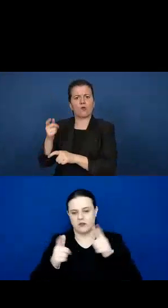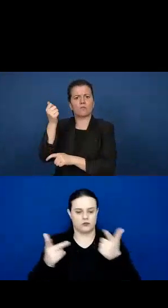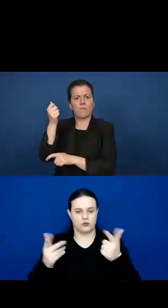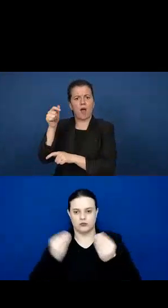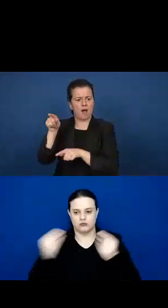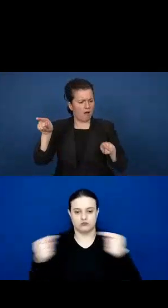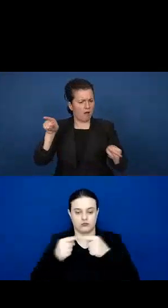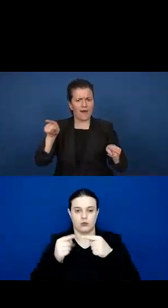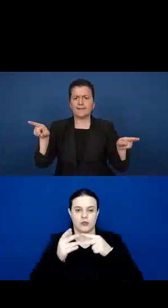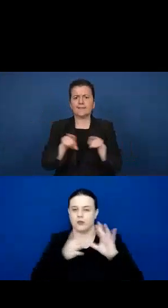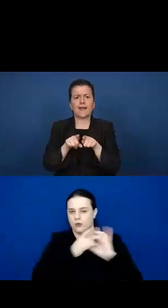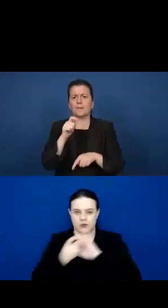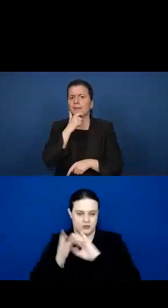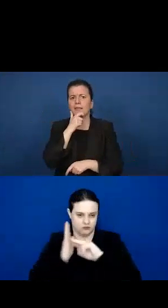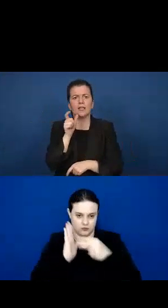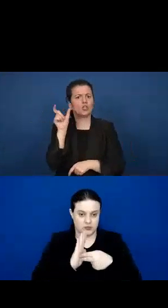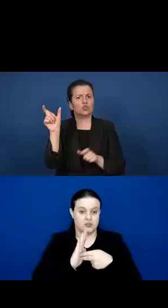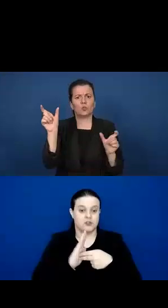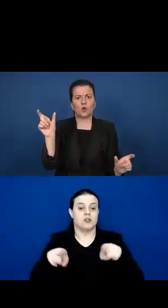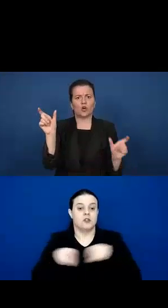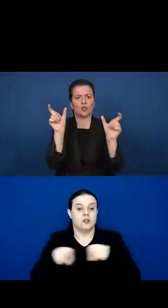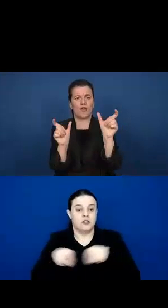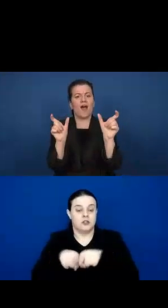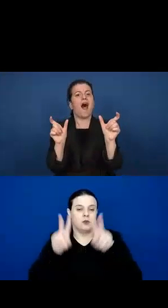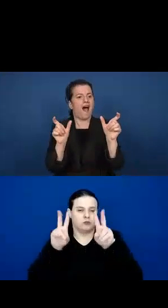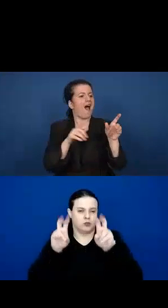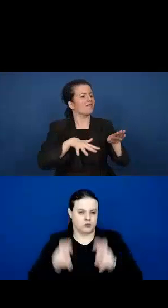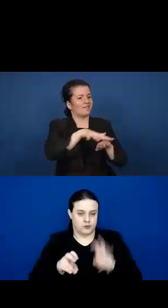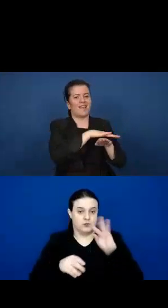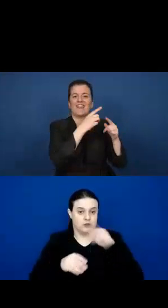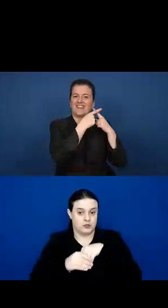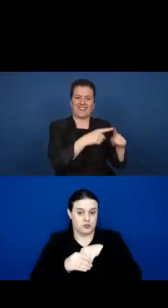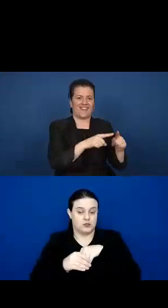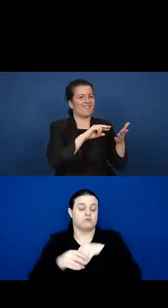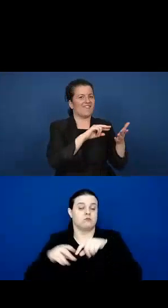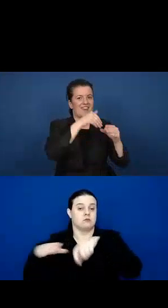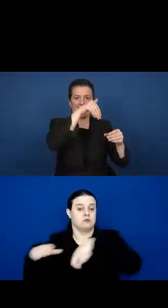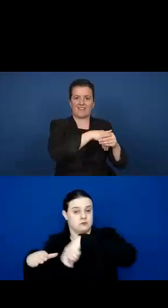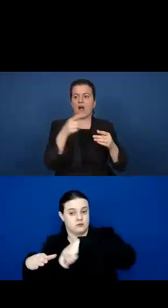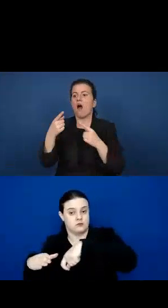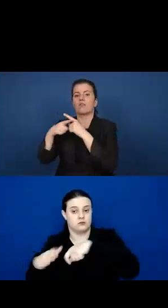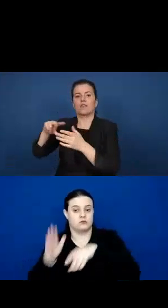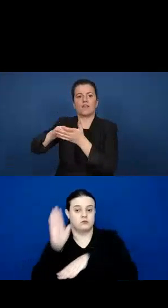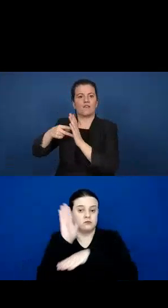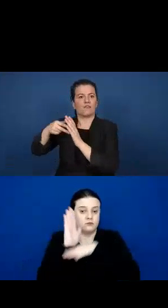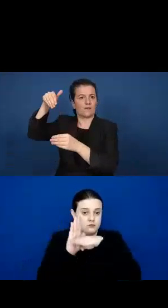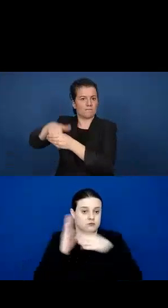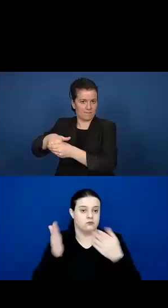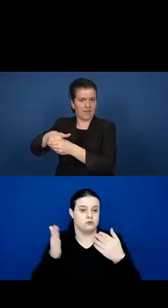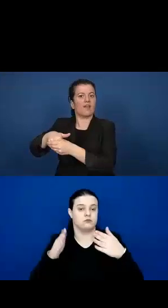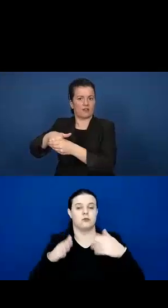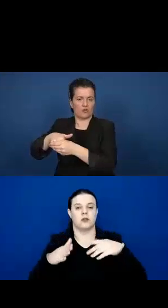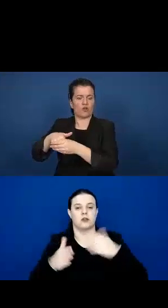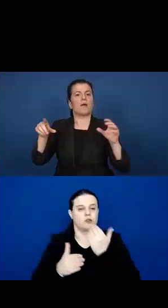mobile, then topics such as kitchen, elevator, living room, dining room, and so